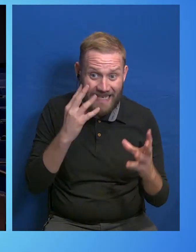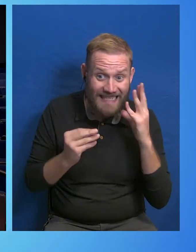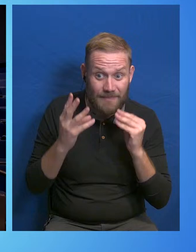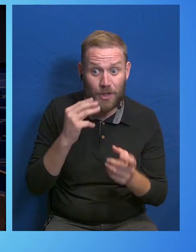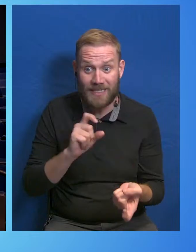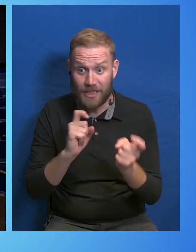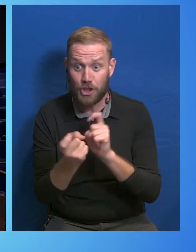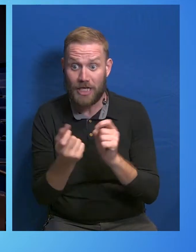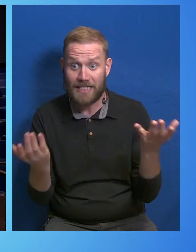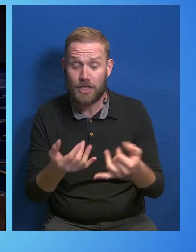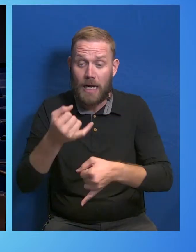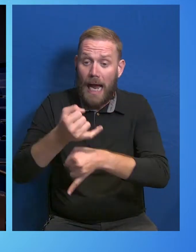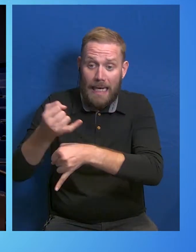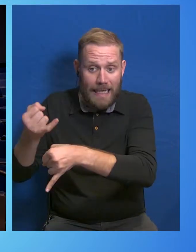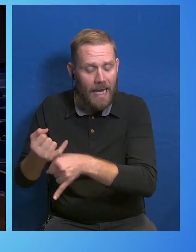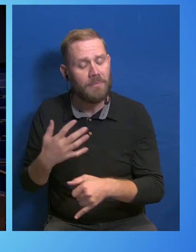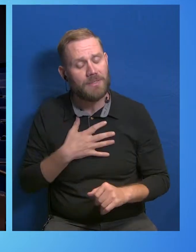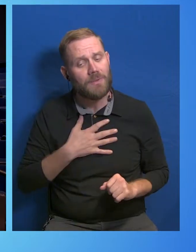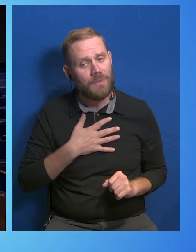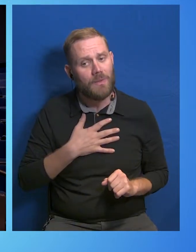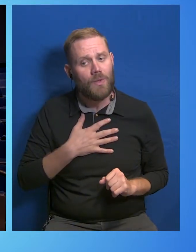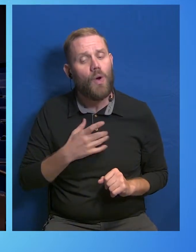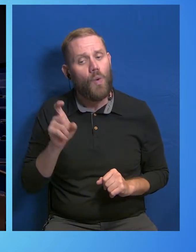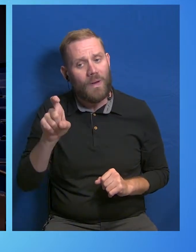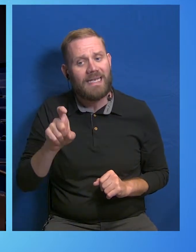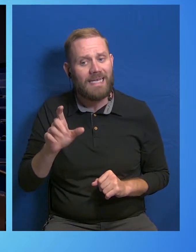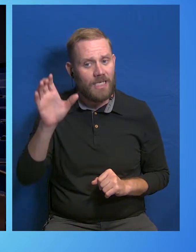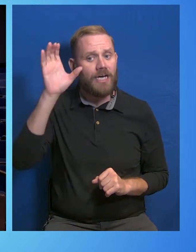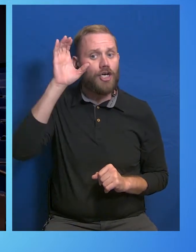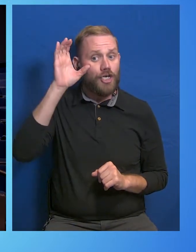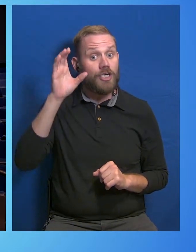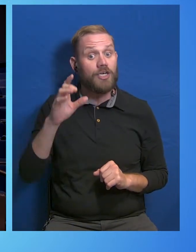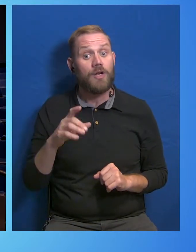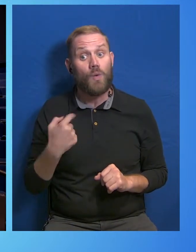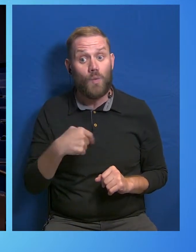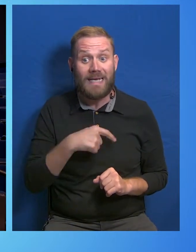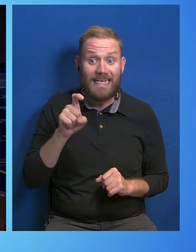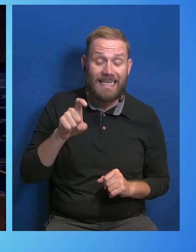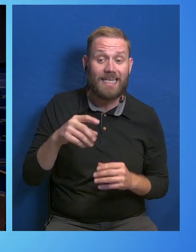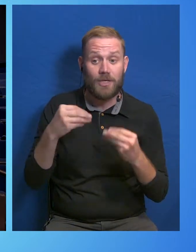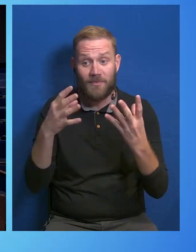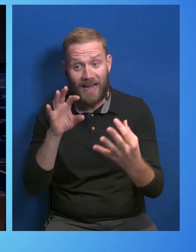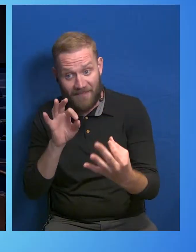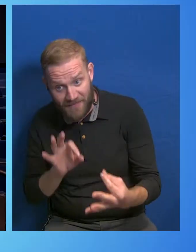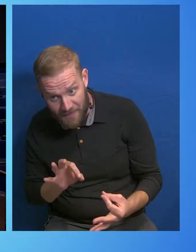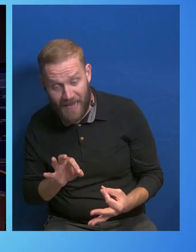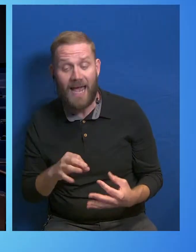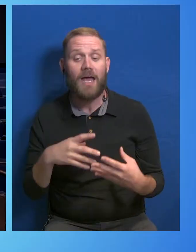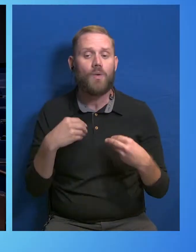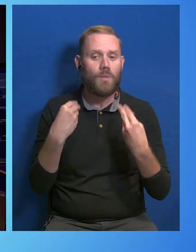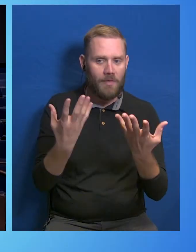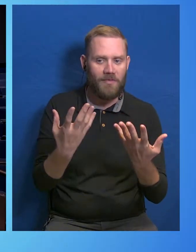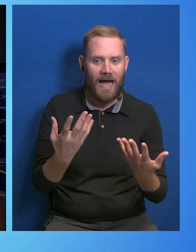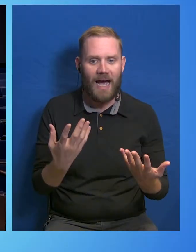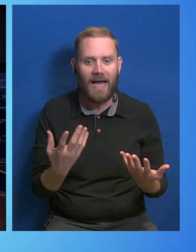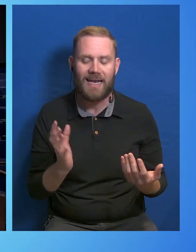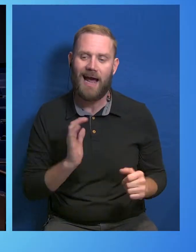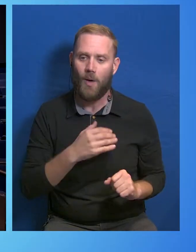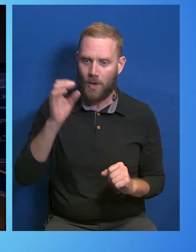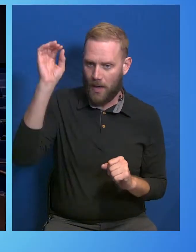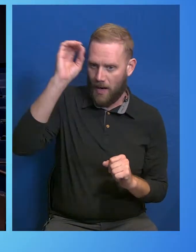we need to be heard, we need support, we need that feedback and opportunity to have our voices heard and to